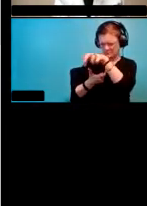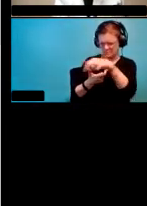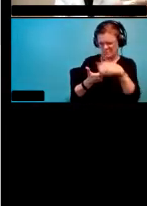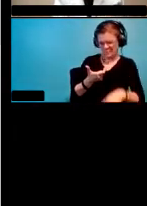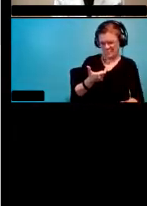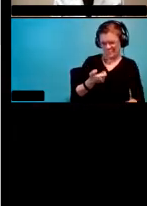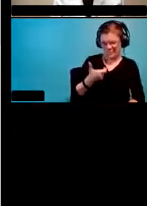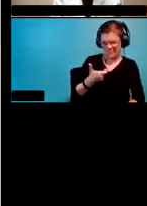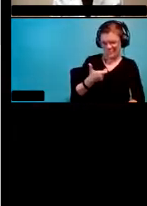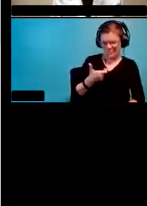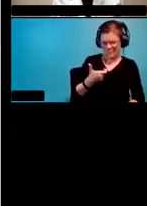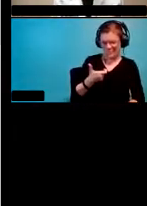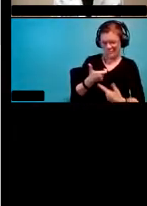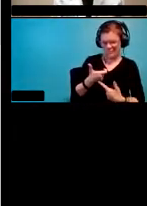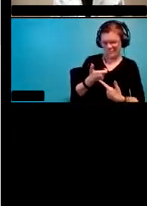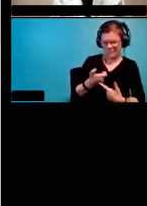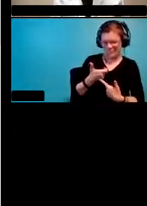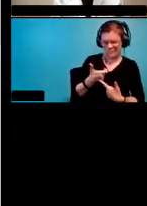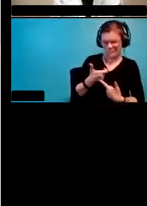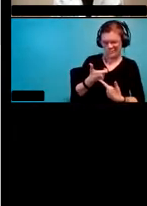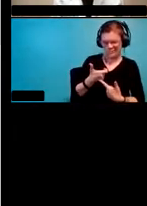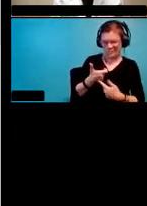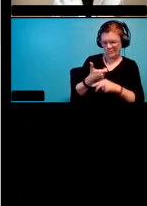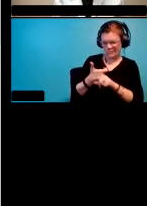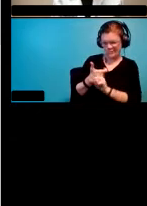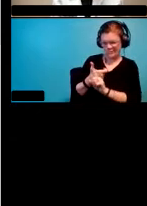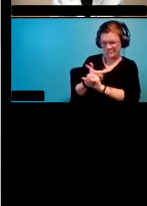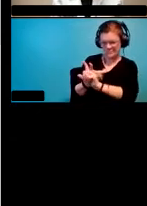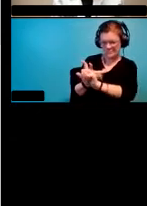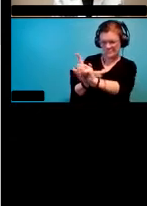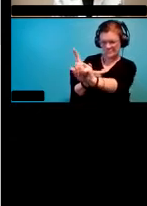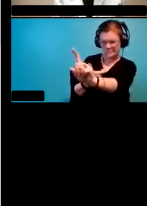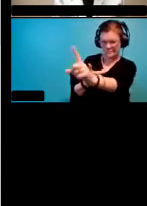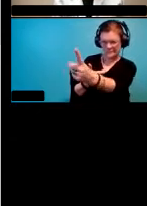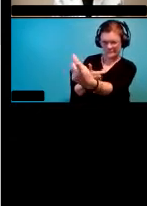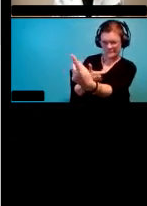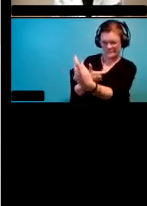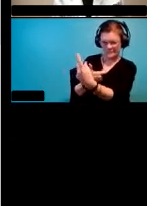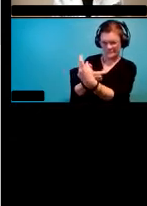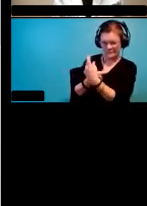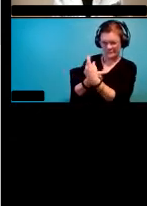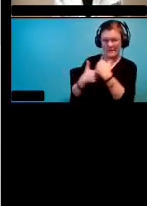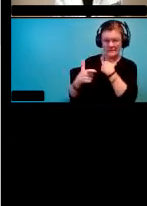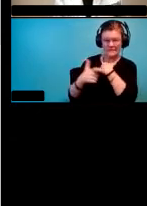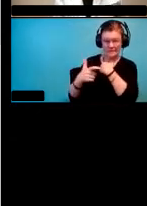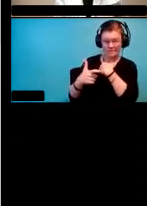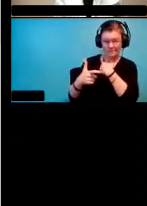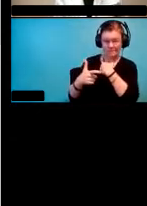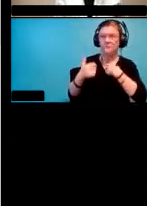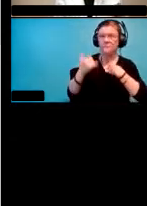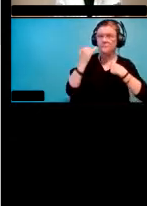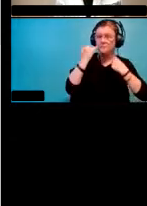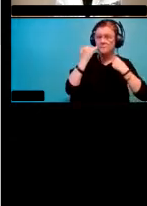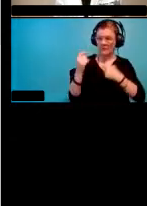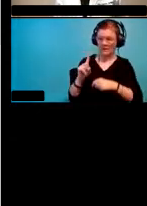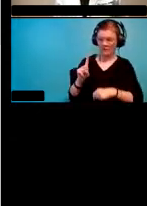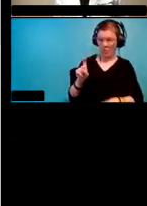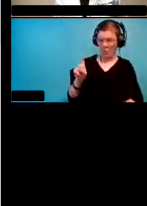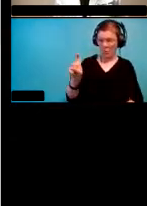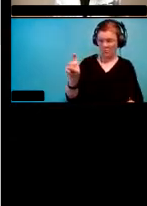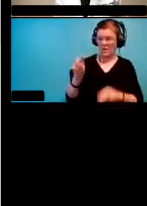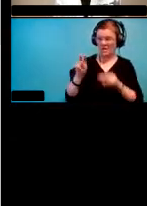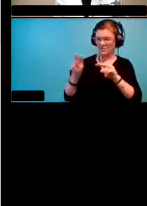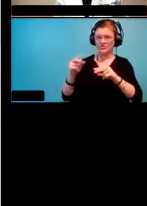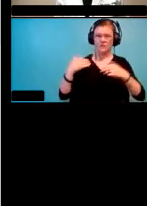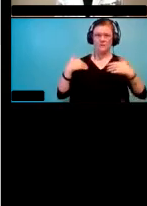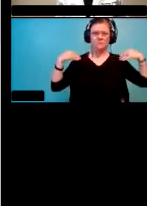up and walk to a certain flag on the wall. And then when you're walking, I'm looking at your